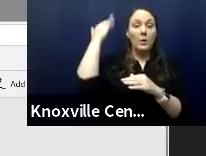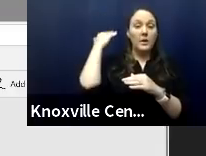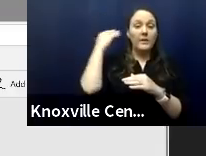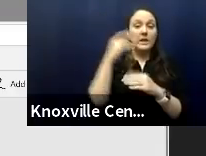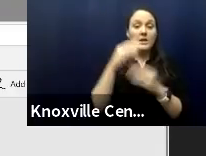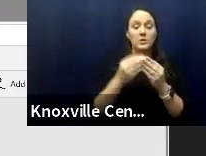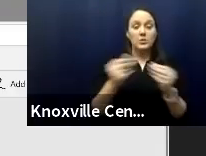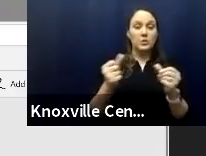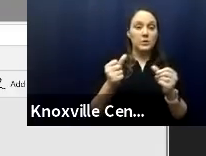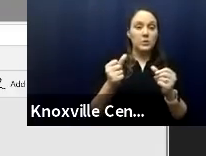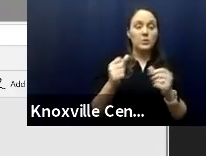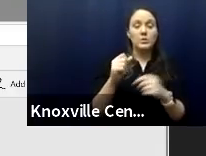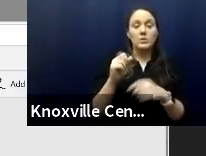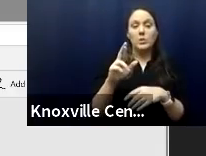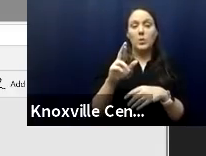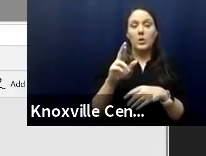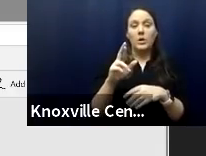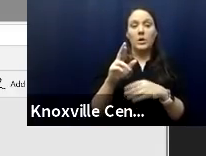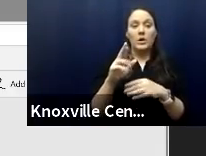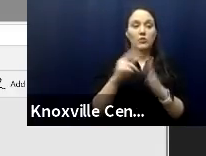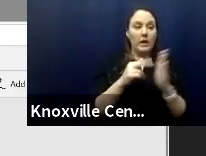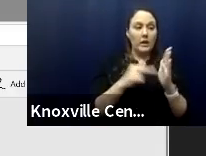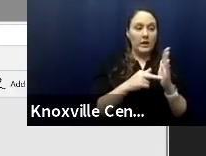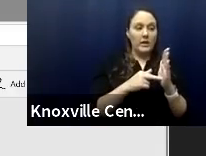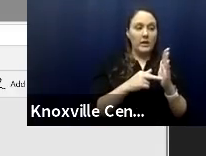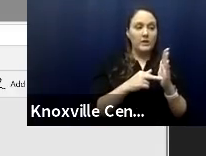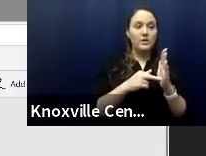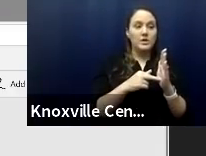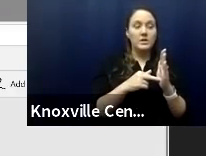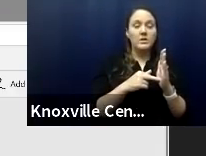or regulation and